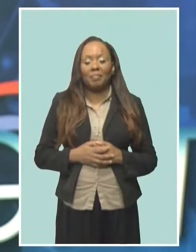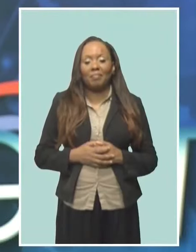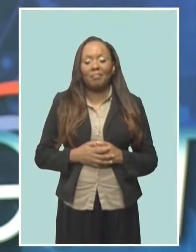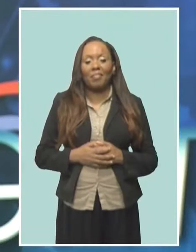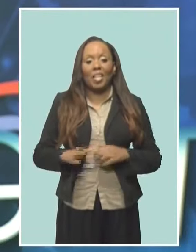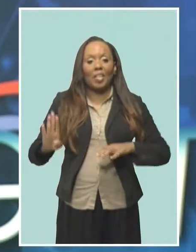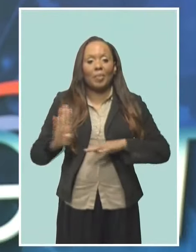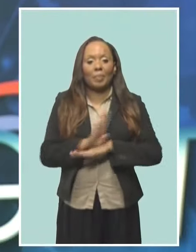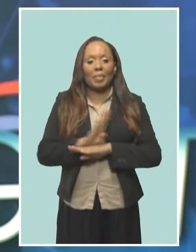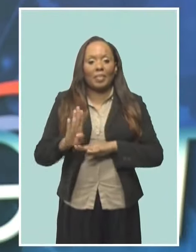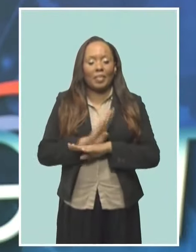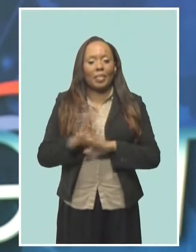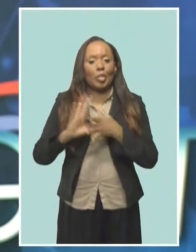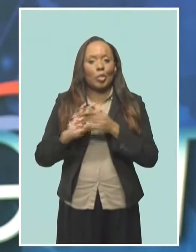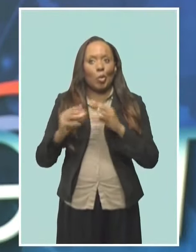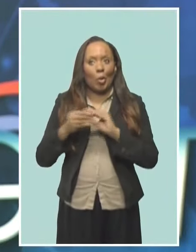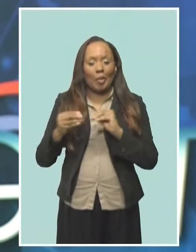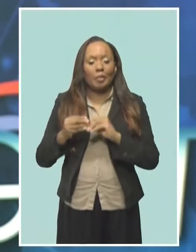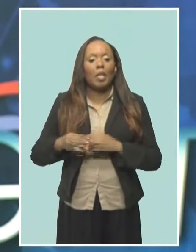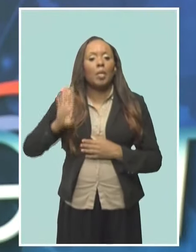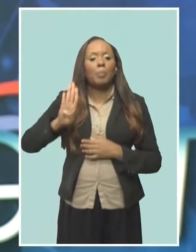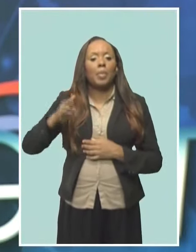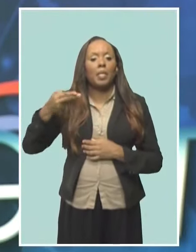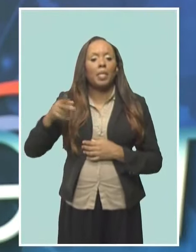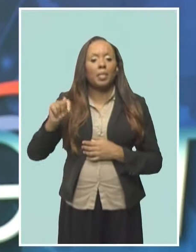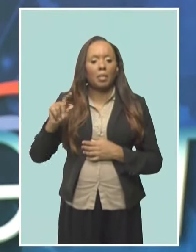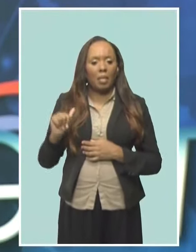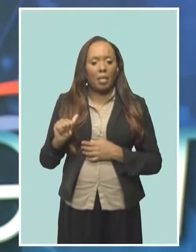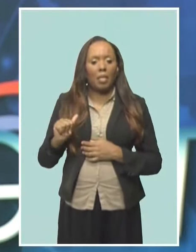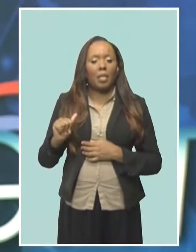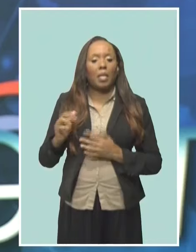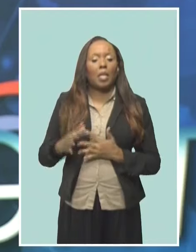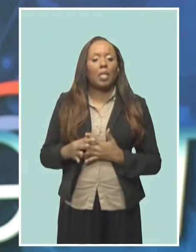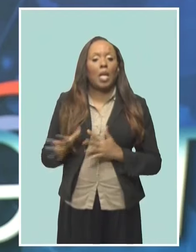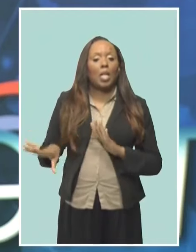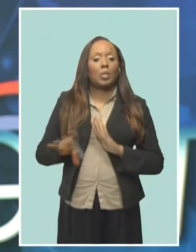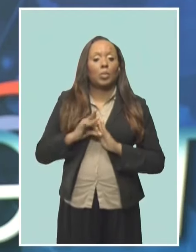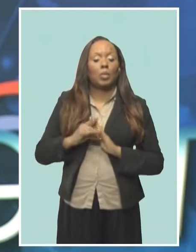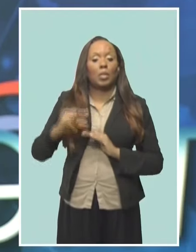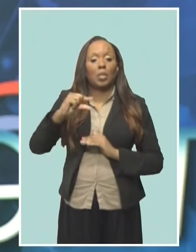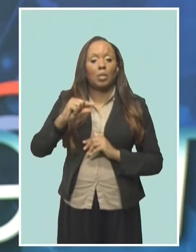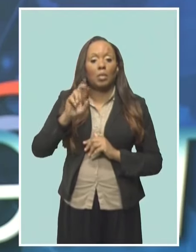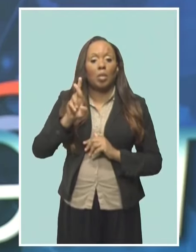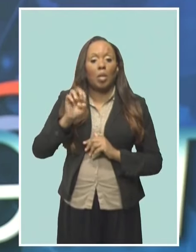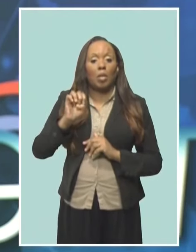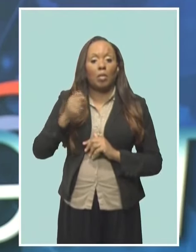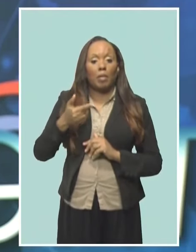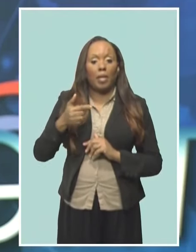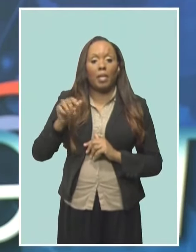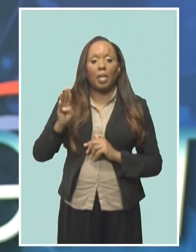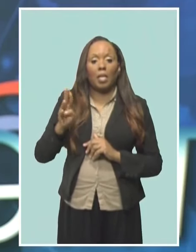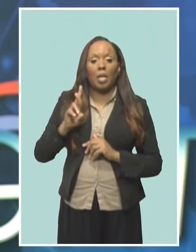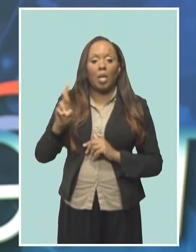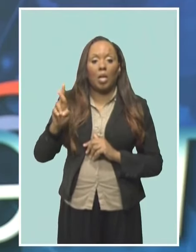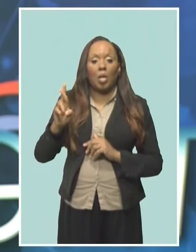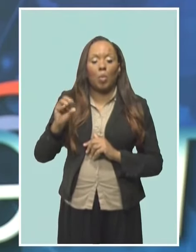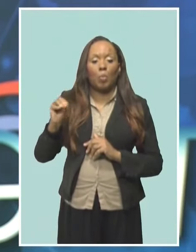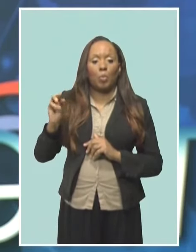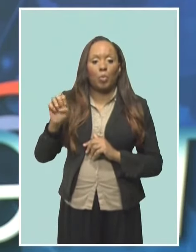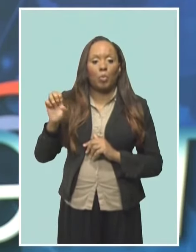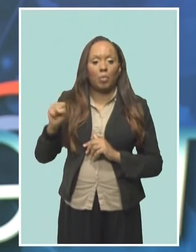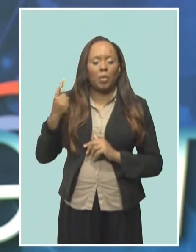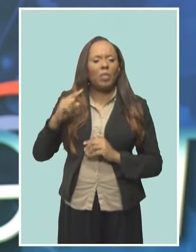In business now, the Barbados Hotel and Tourism Association has appointed Greg Brooms as its new operations manager. In a